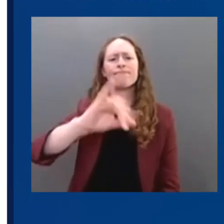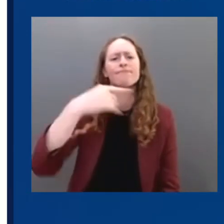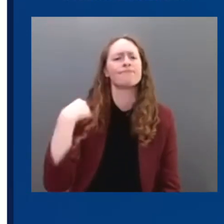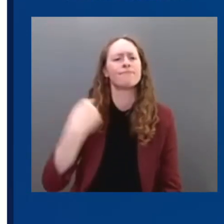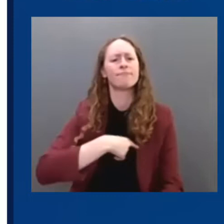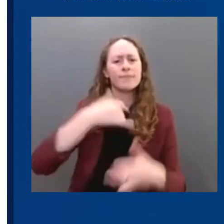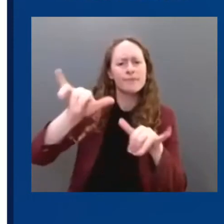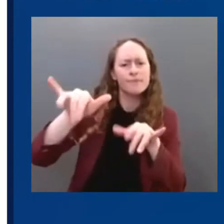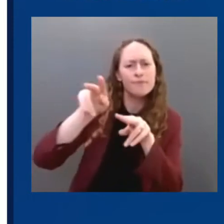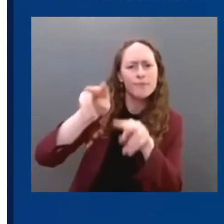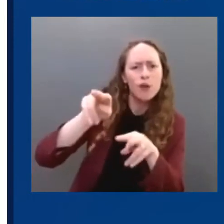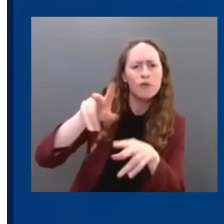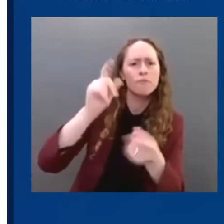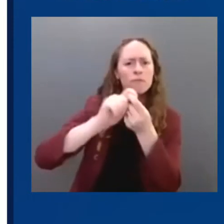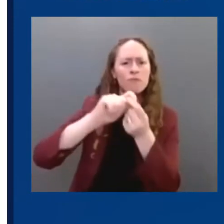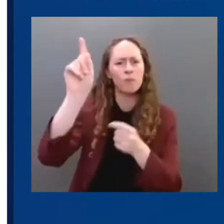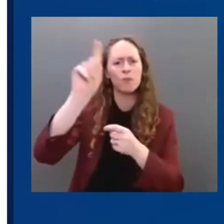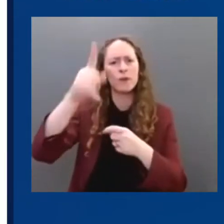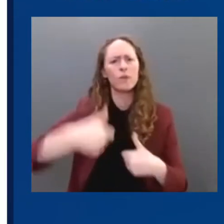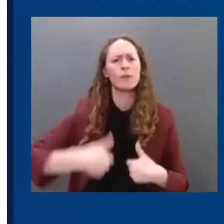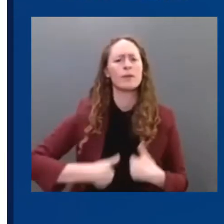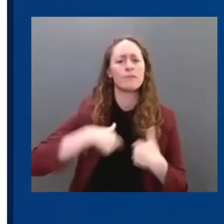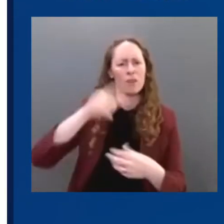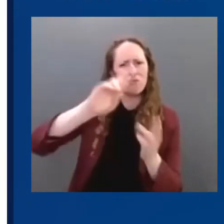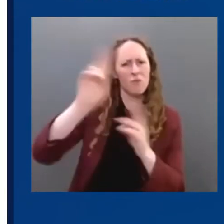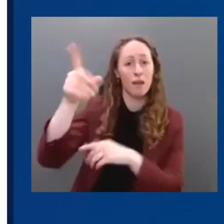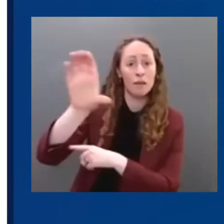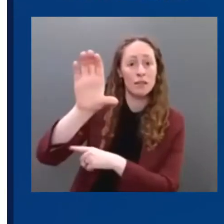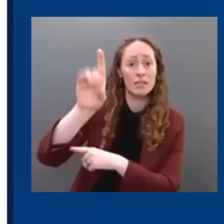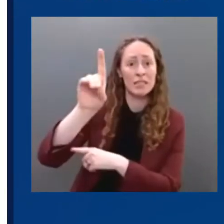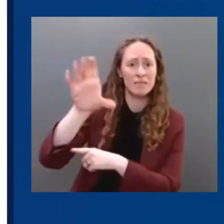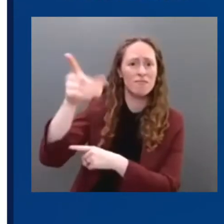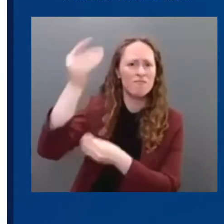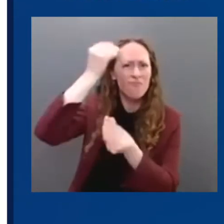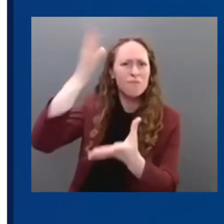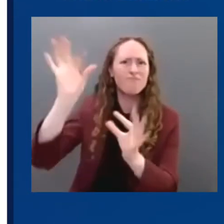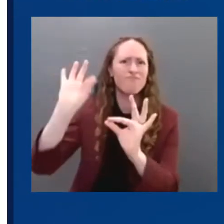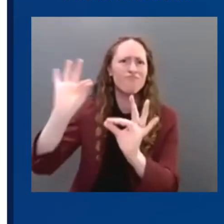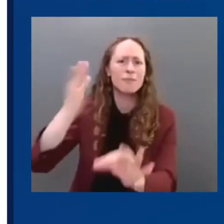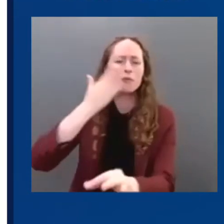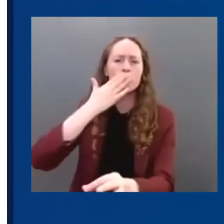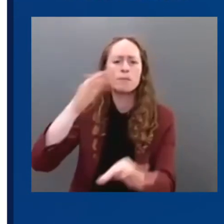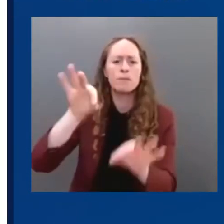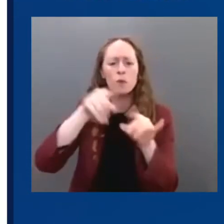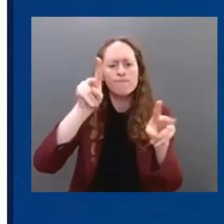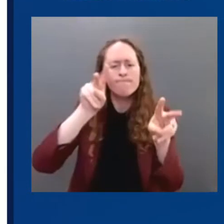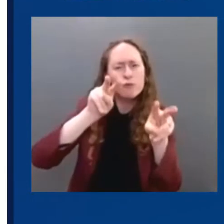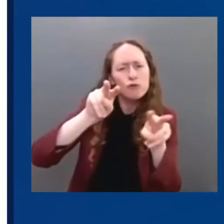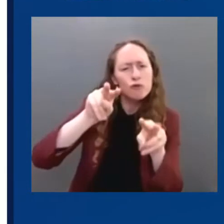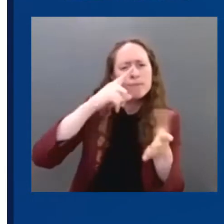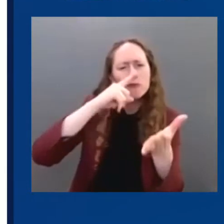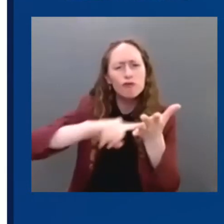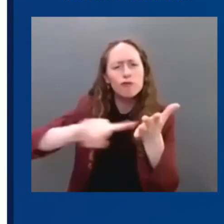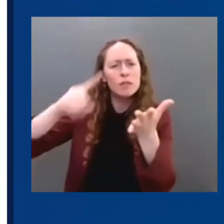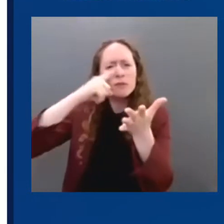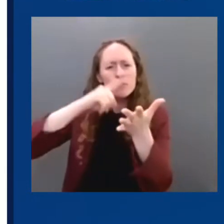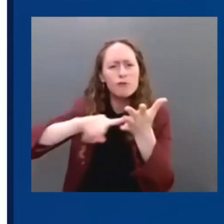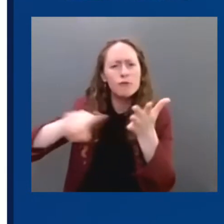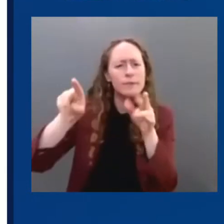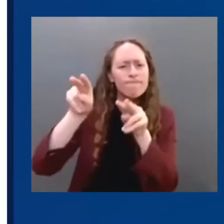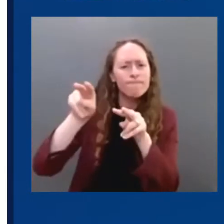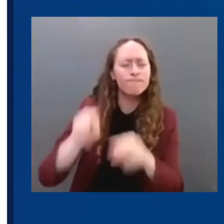well. And in that regard, follow the CDC guidance for masks and